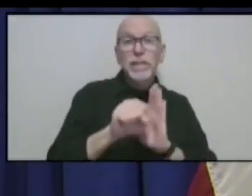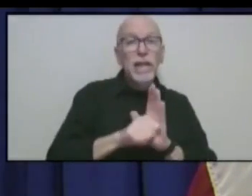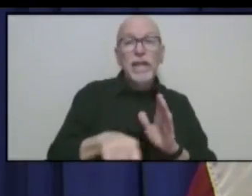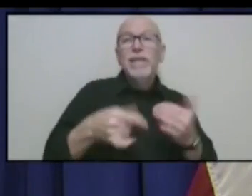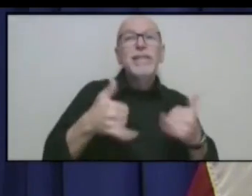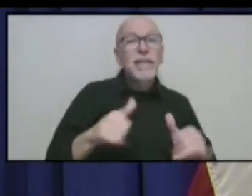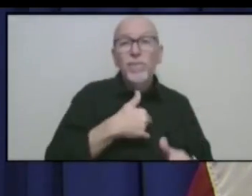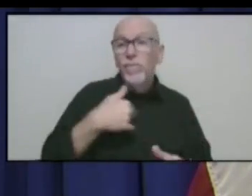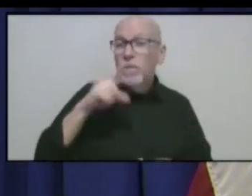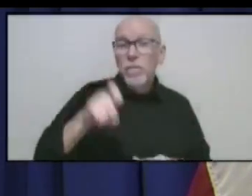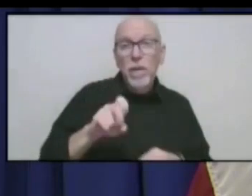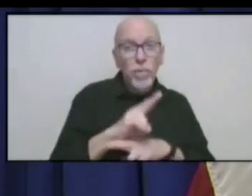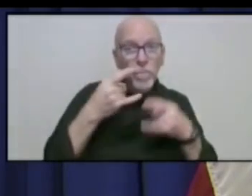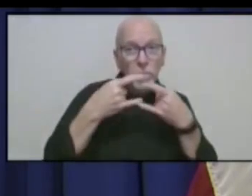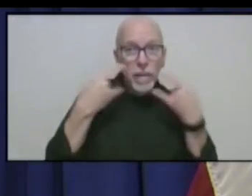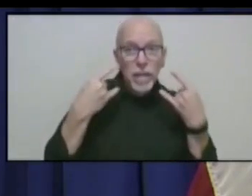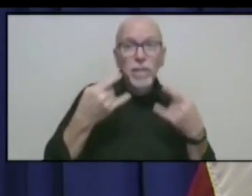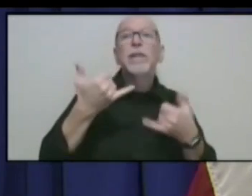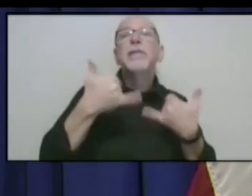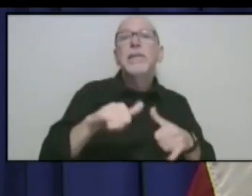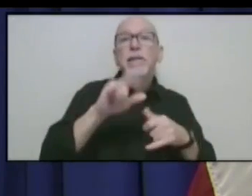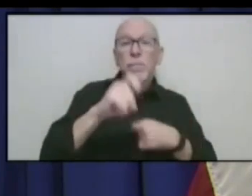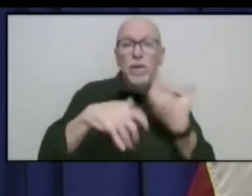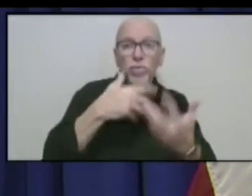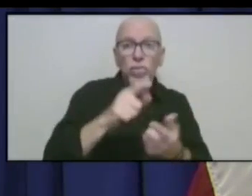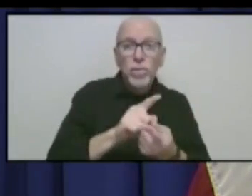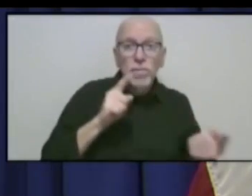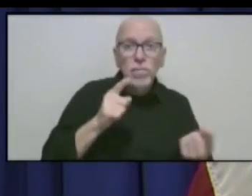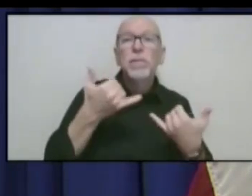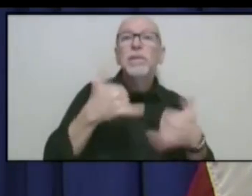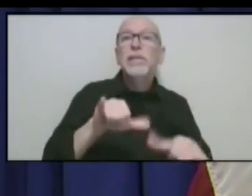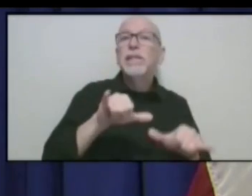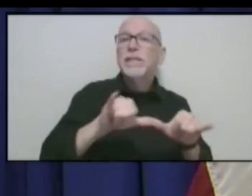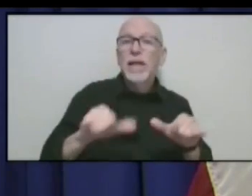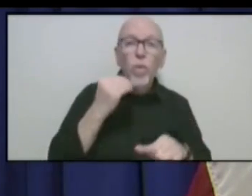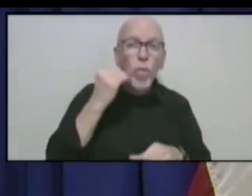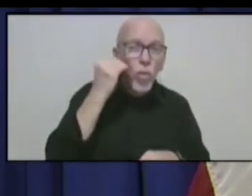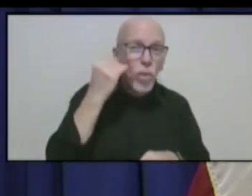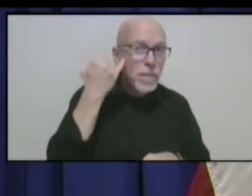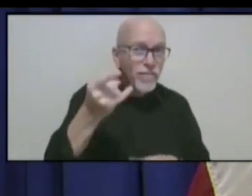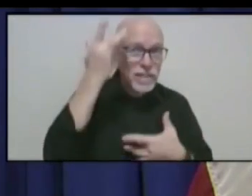masks, practice social distancing, and stay home if we're sick for the foreseeable future.